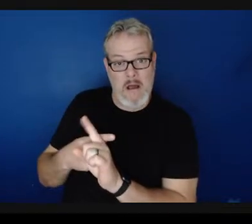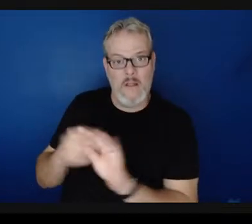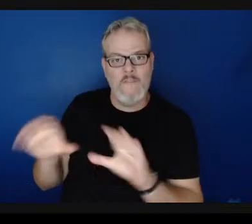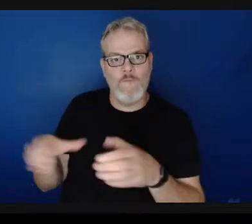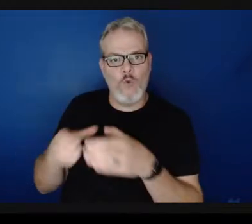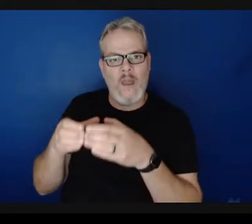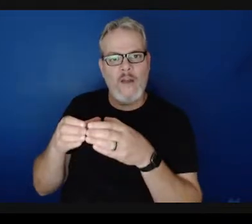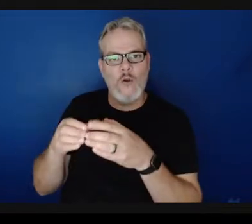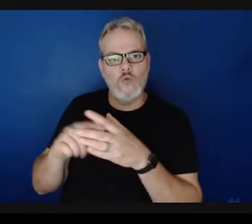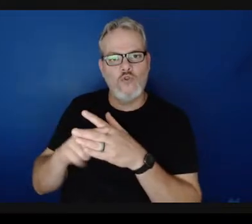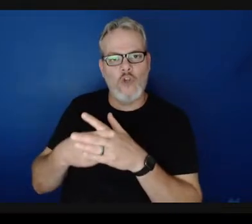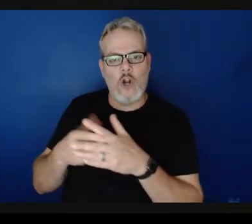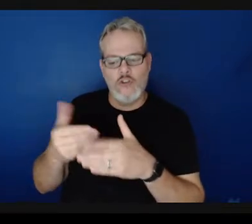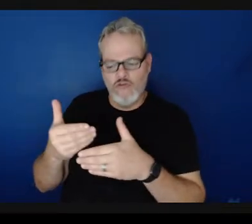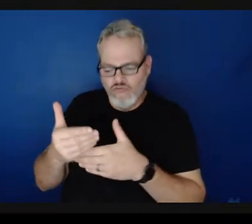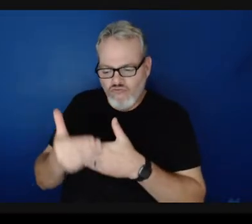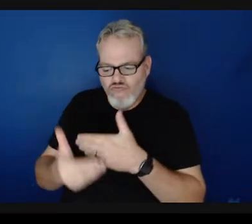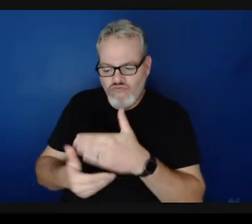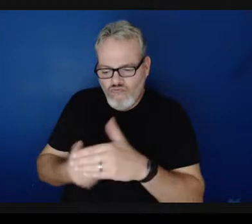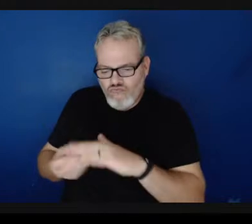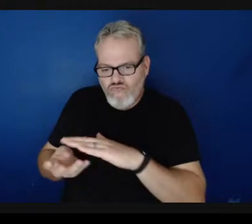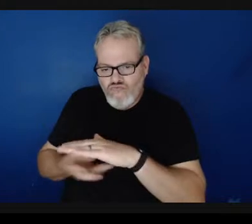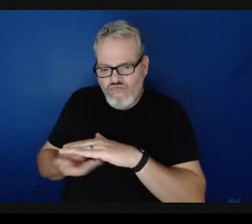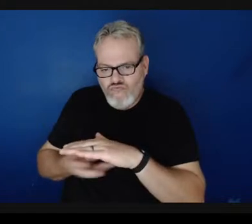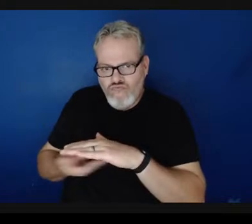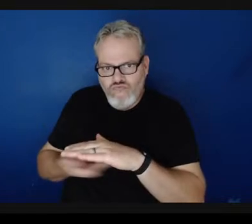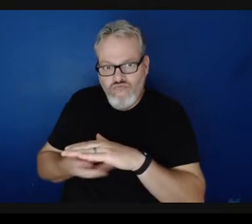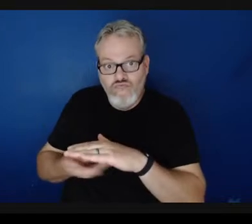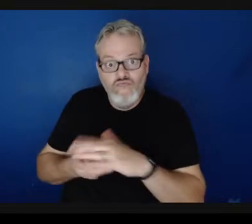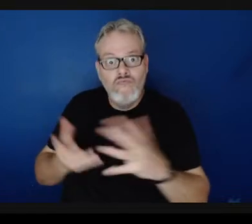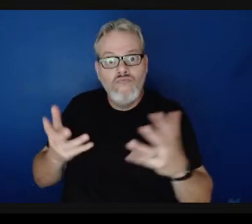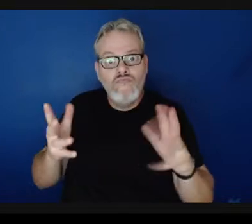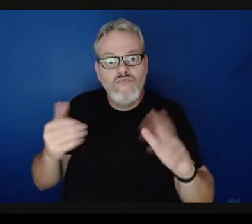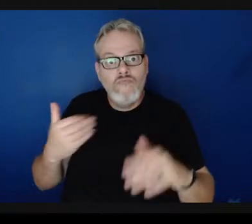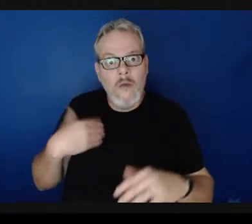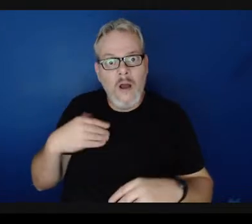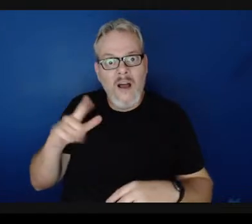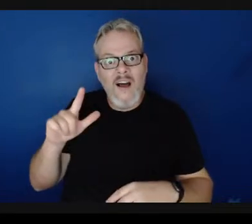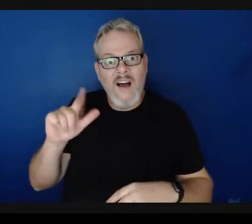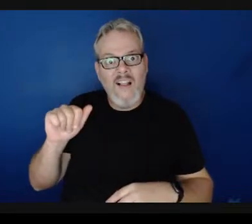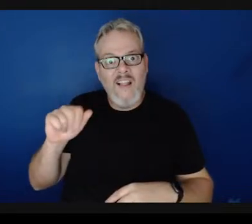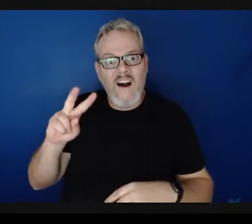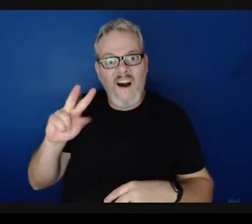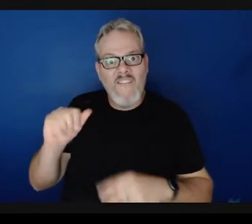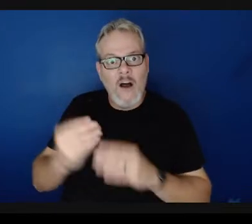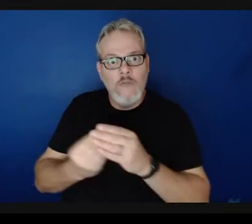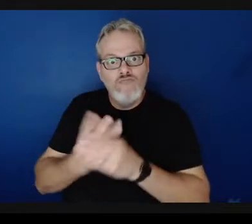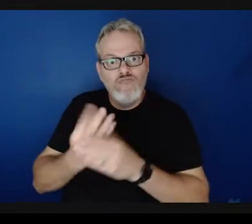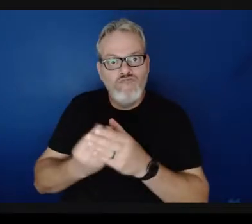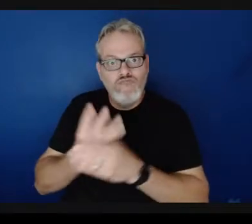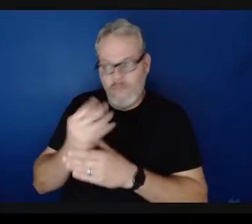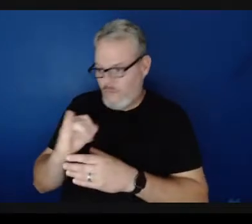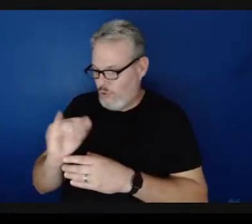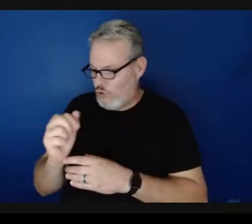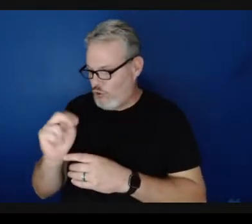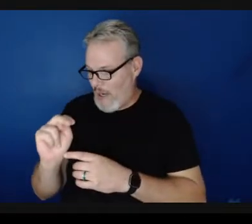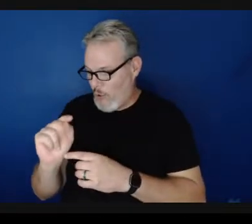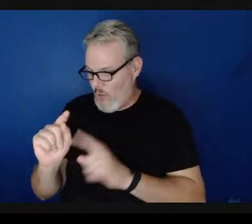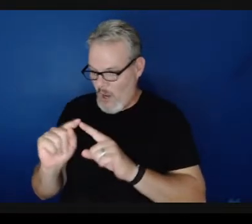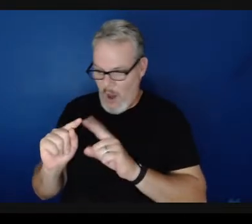again, even as lava is still coming out. So lava was coming out from January all the way to May of 2021, all through